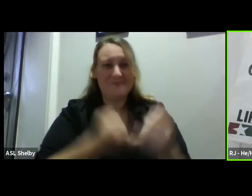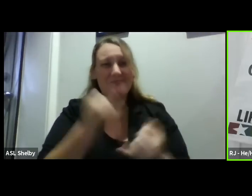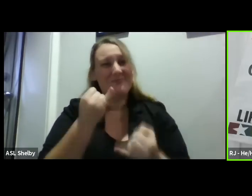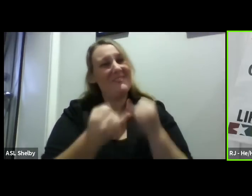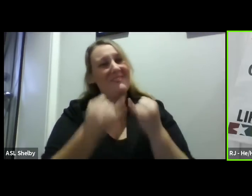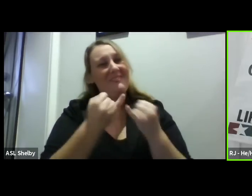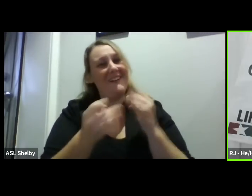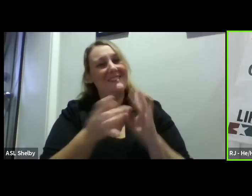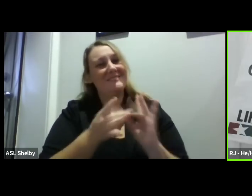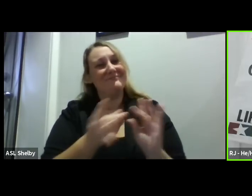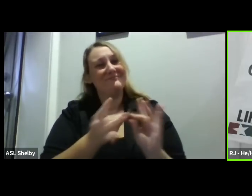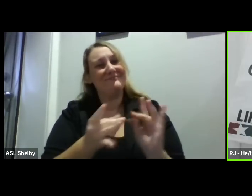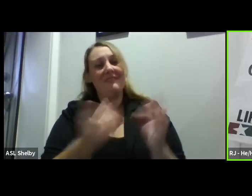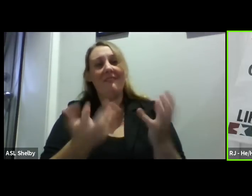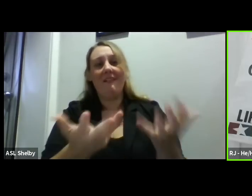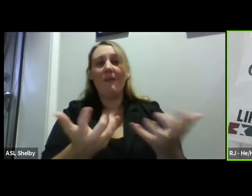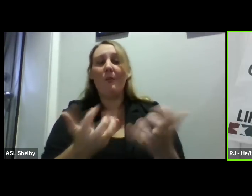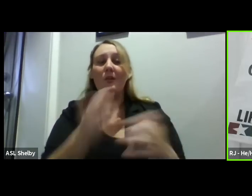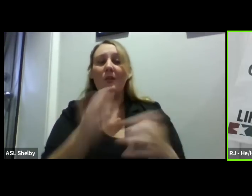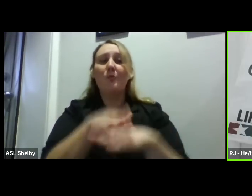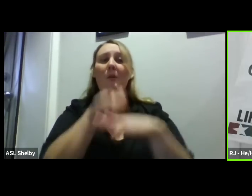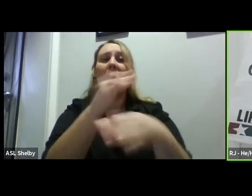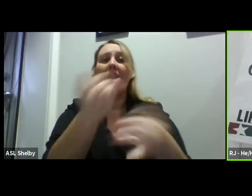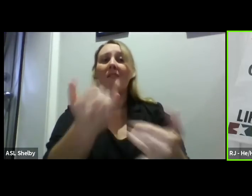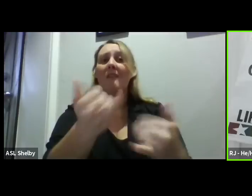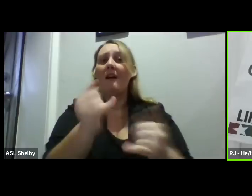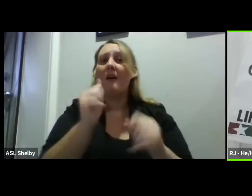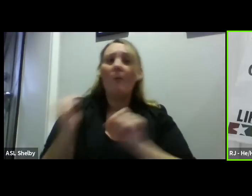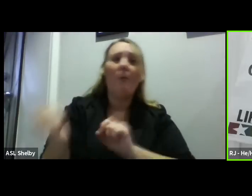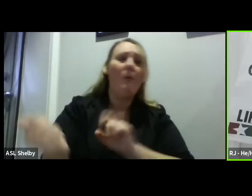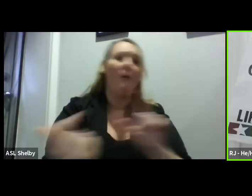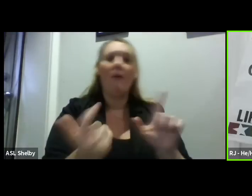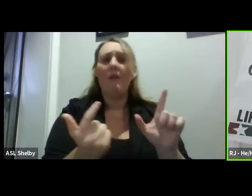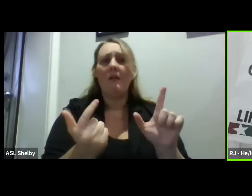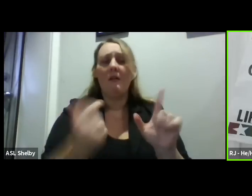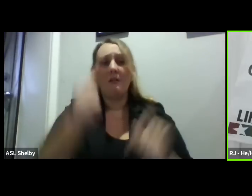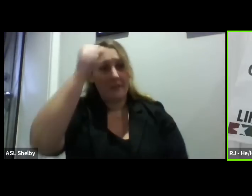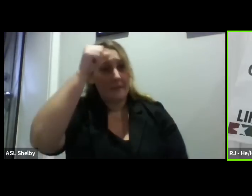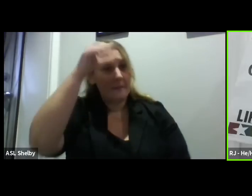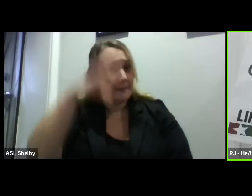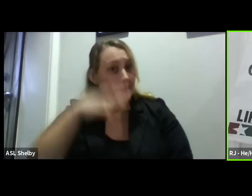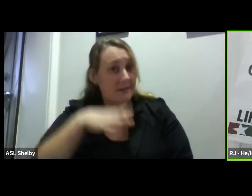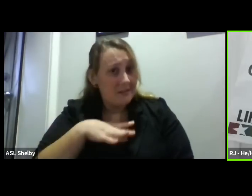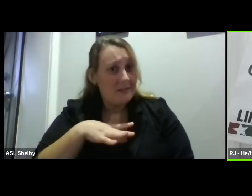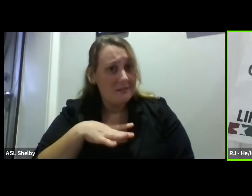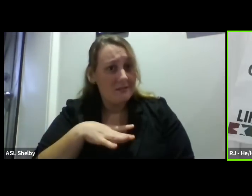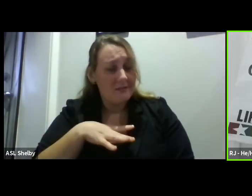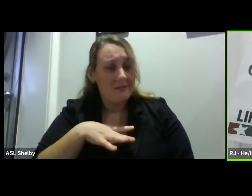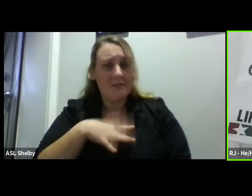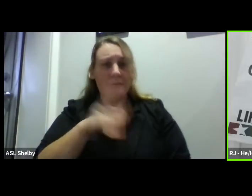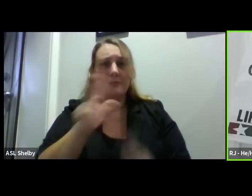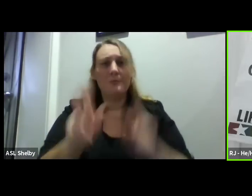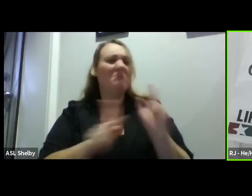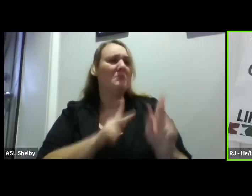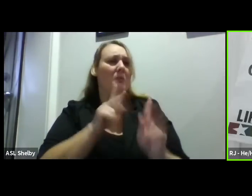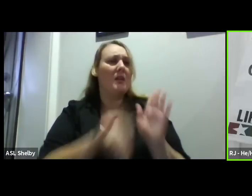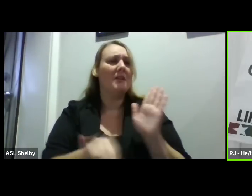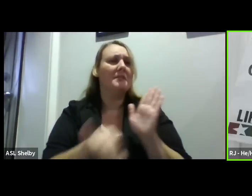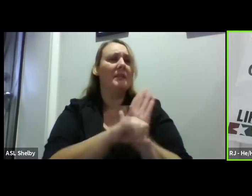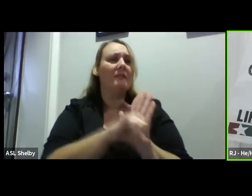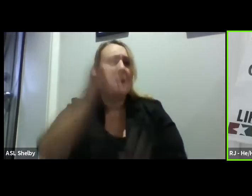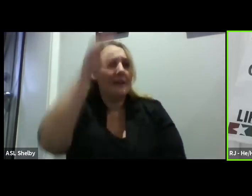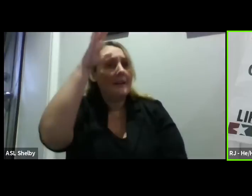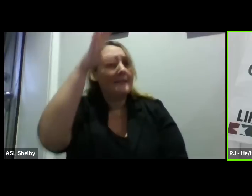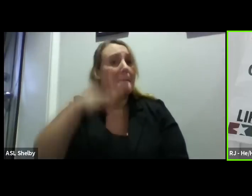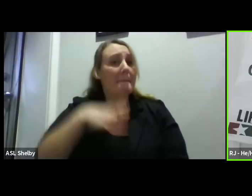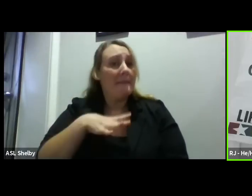the men, all of the masculine of censor people, all male identified sex workers who are